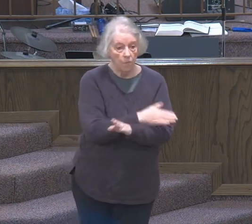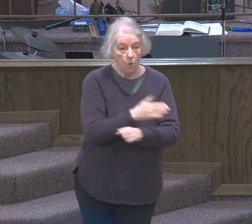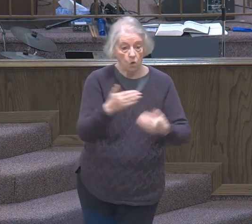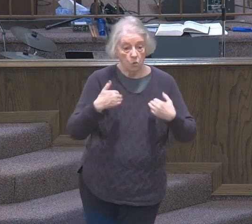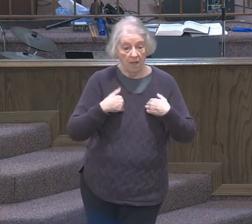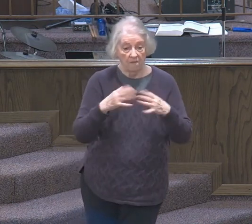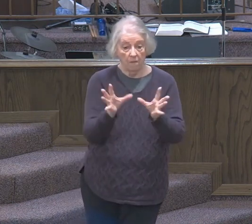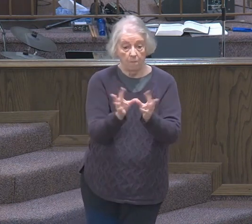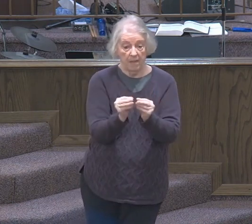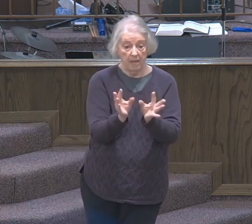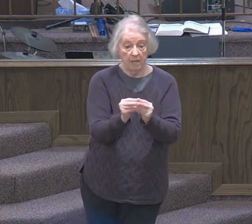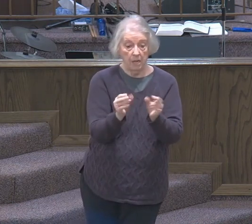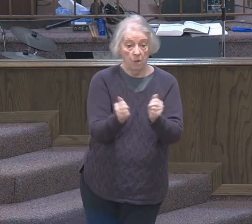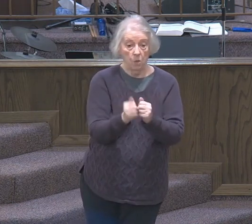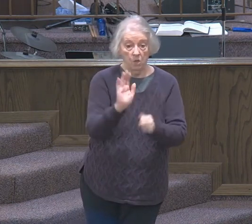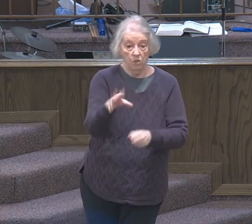meeting?